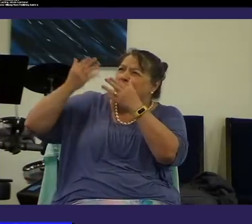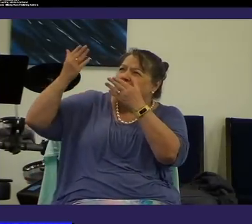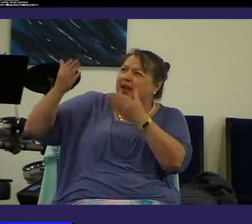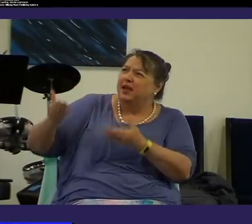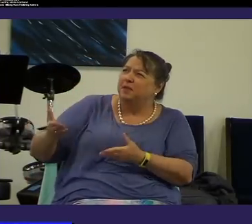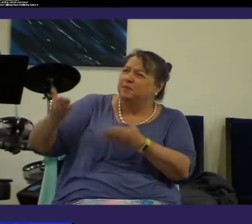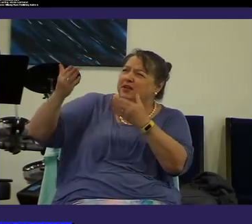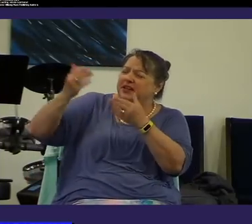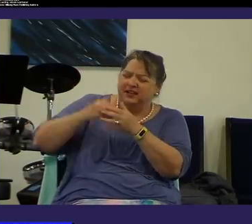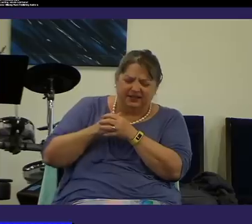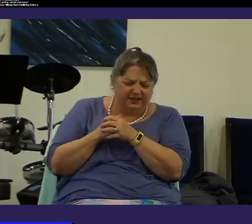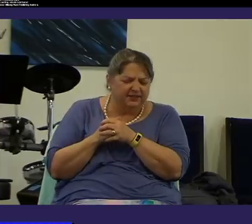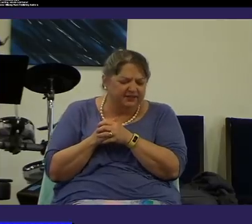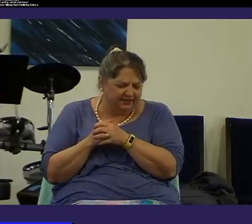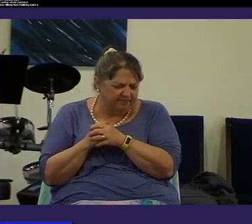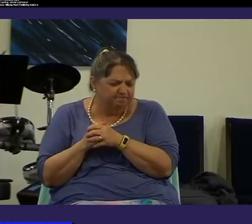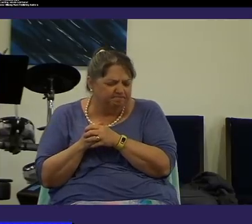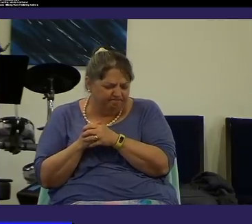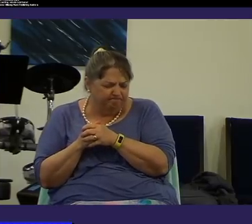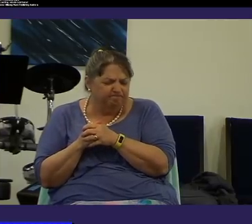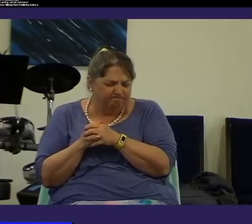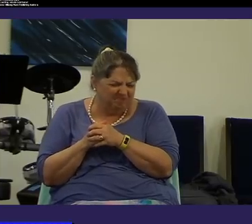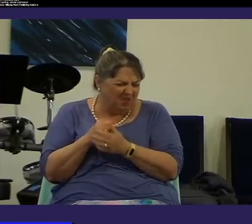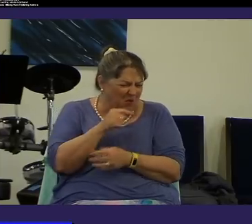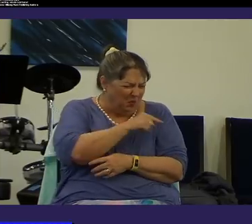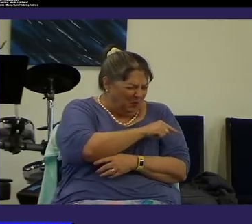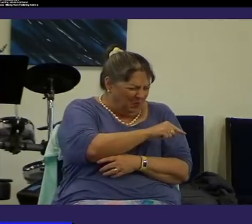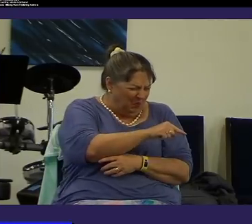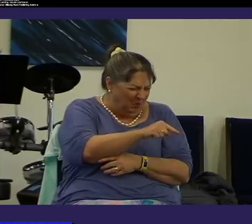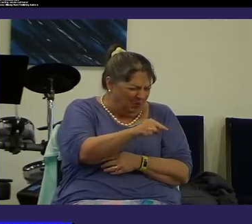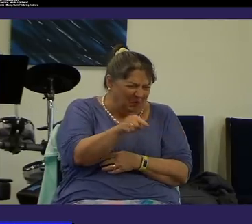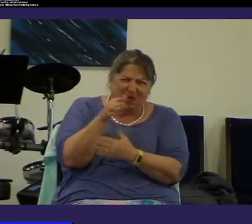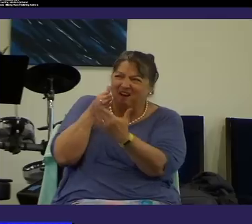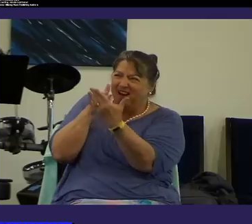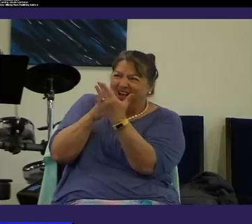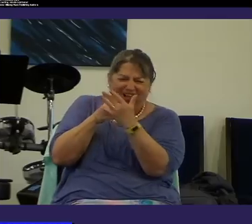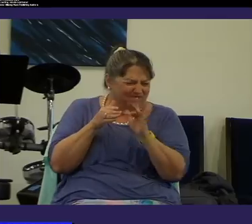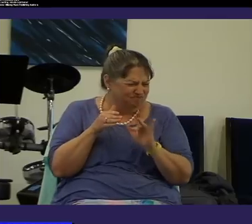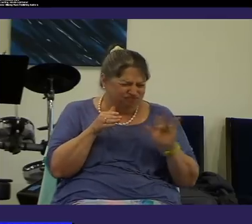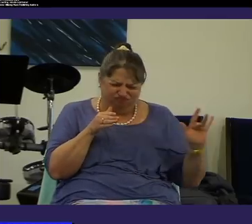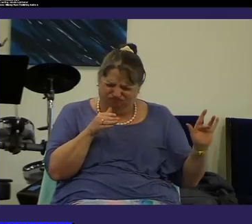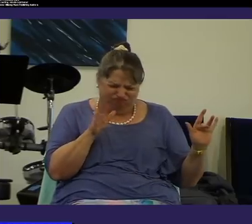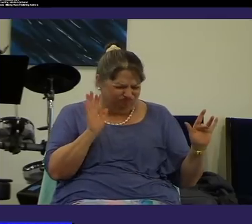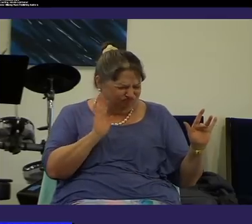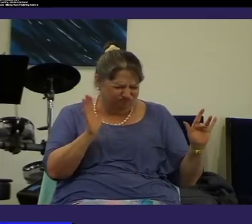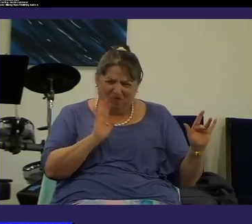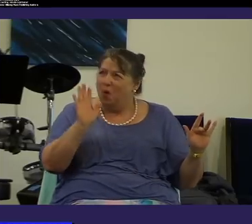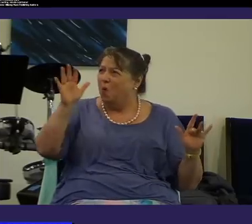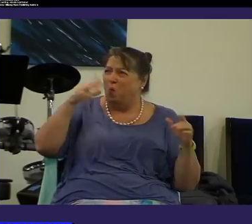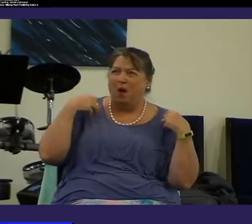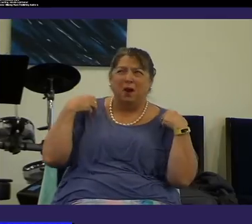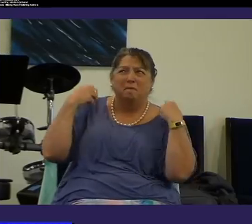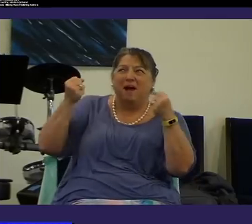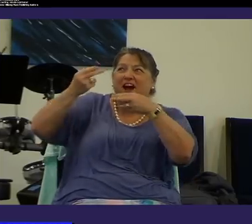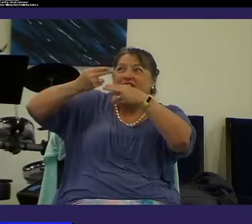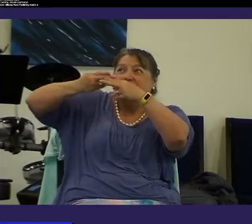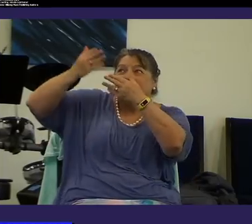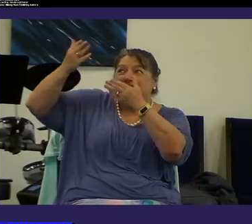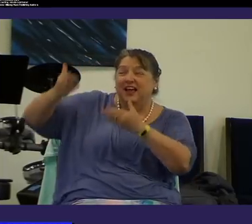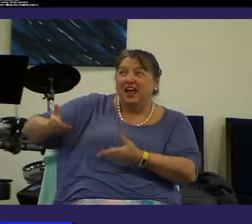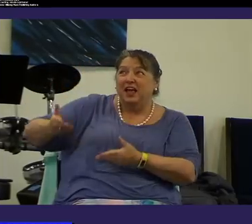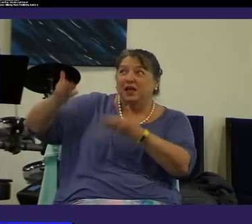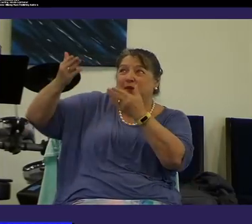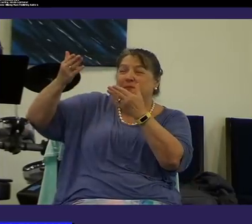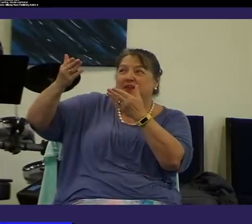powerful name it is. Nothing can stand against. What a